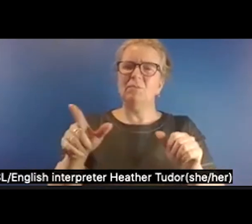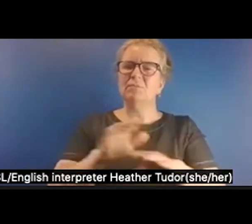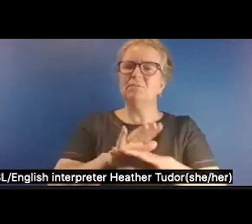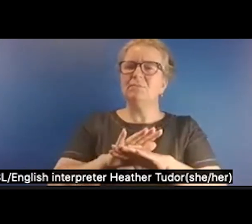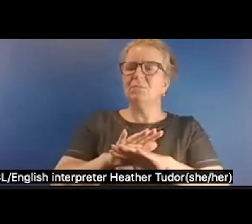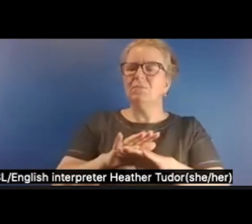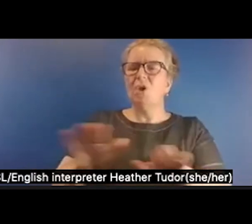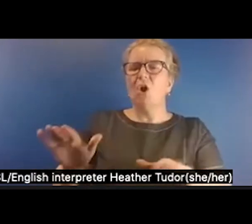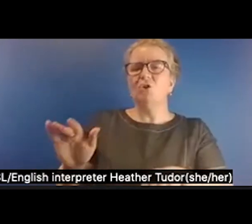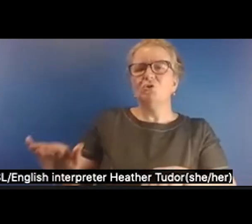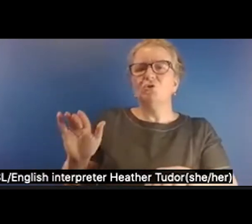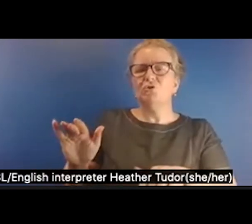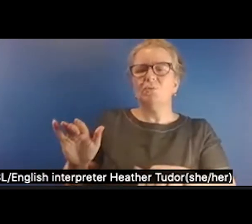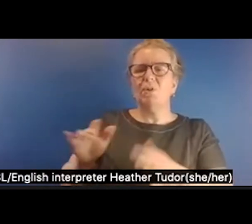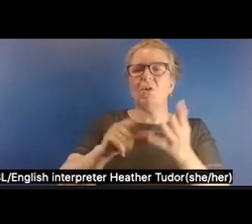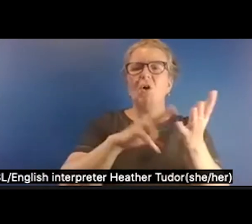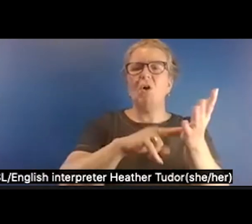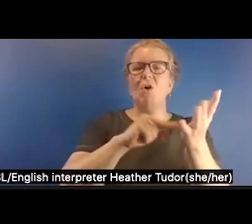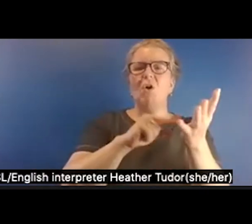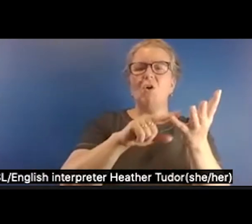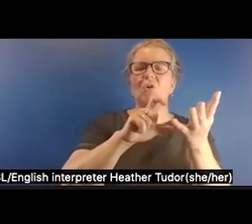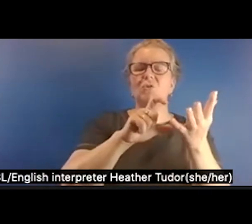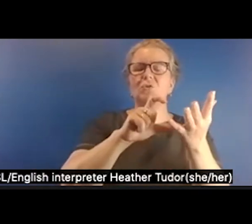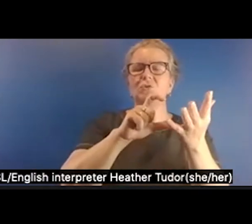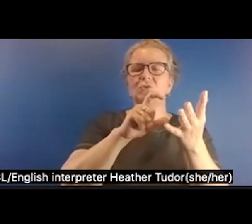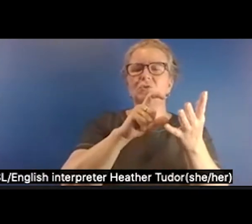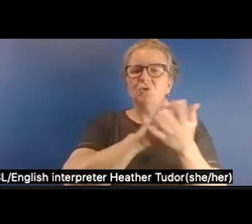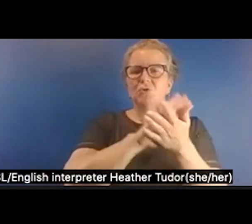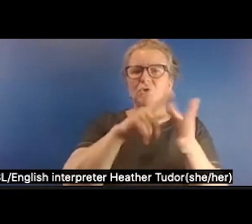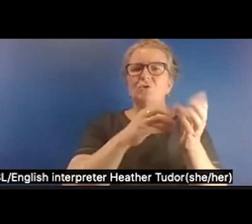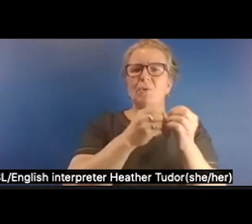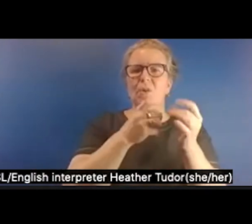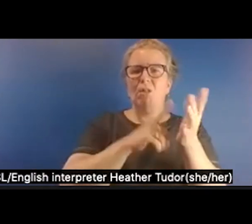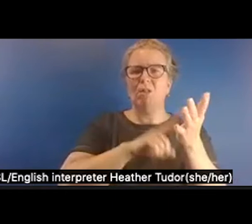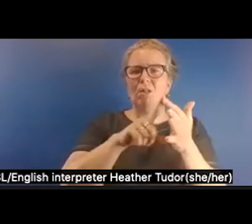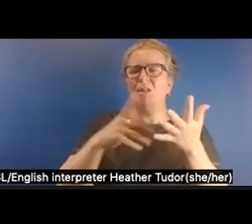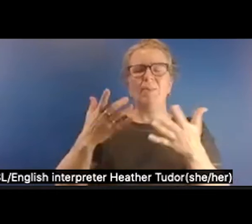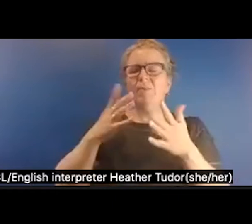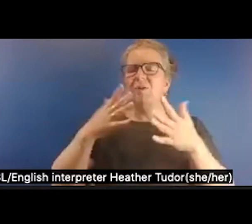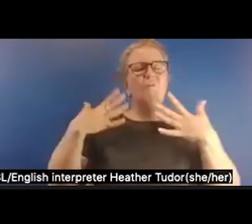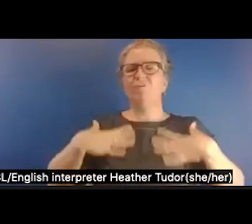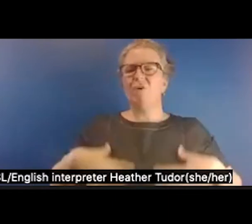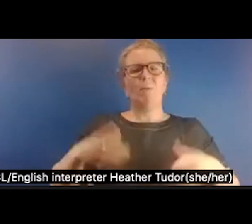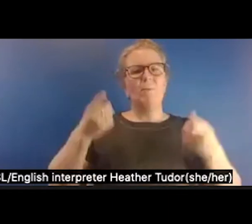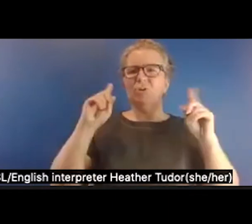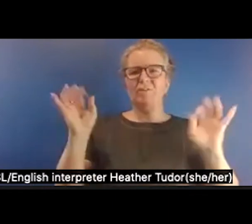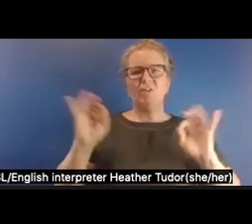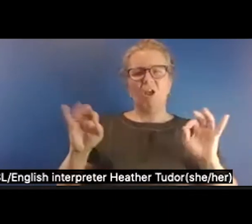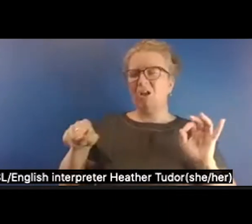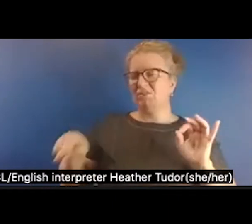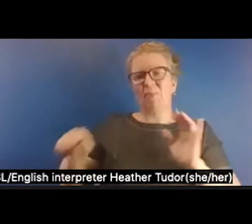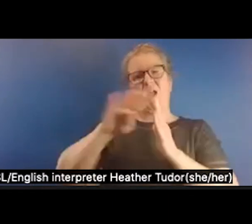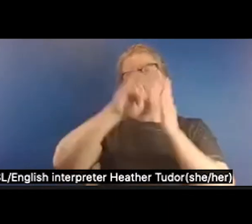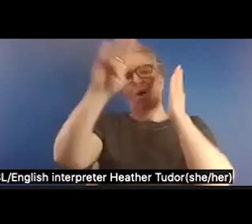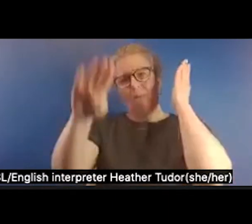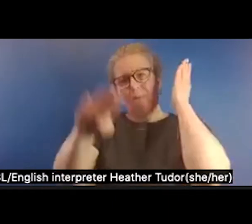of the body, who haven't come from the body of God. And they are the one who are at the utmost bottom of